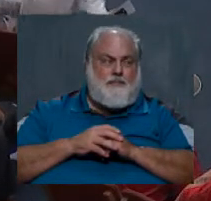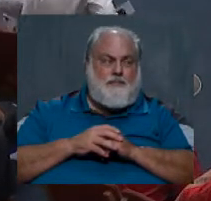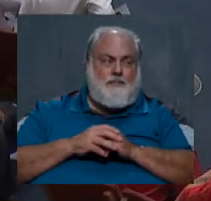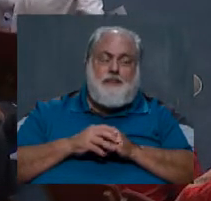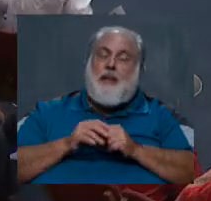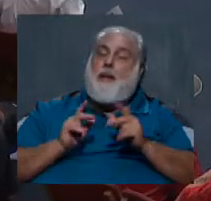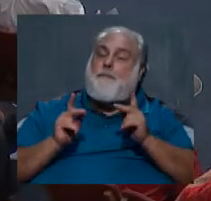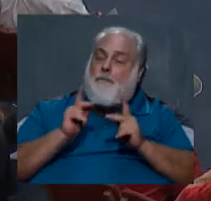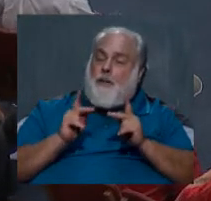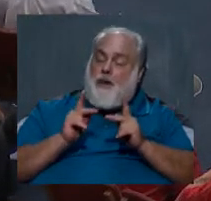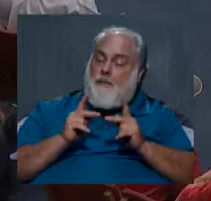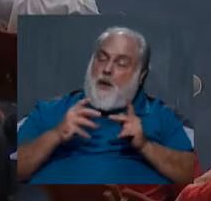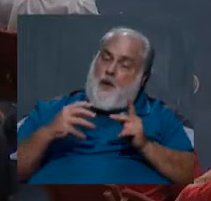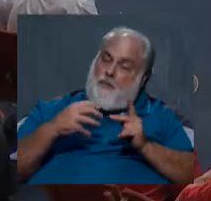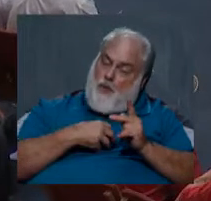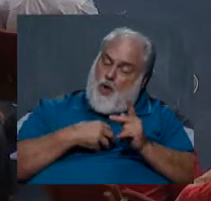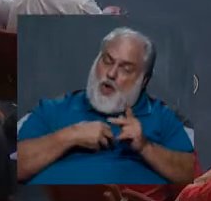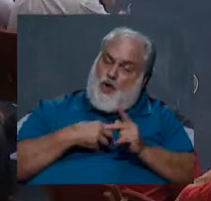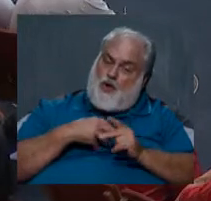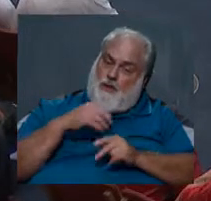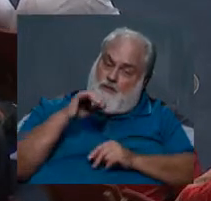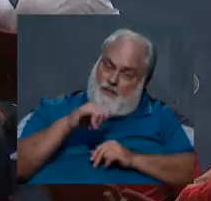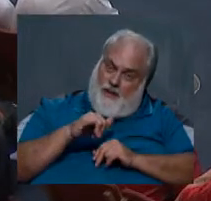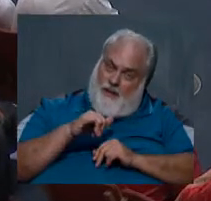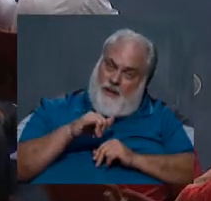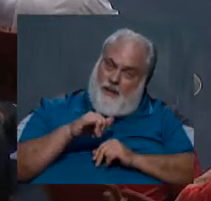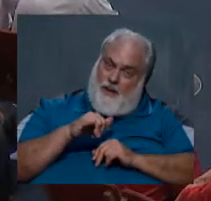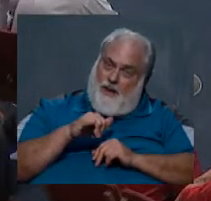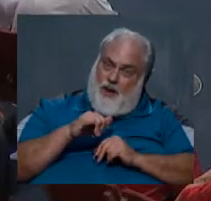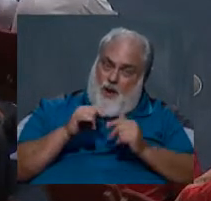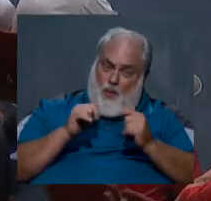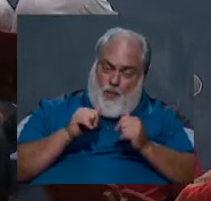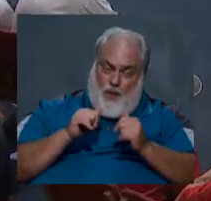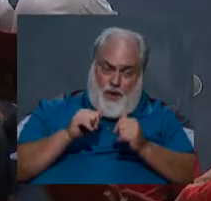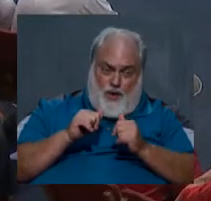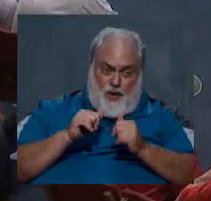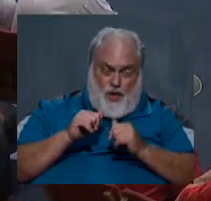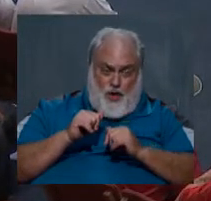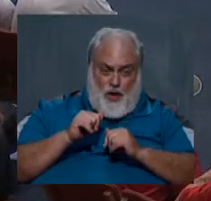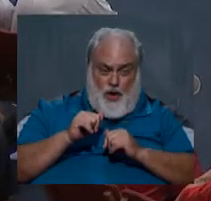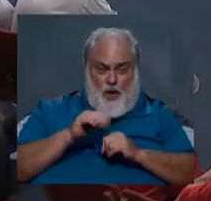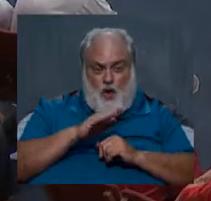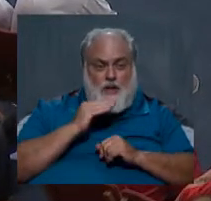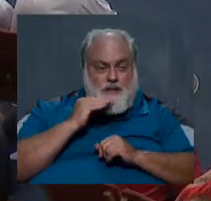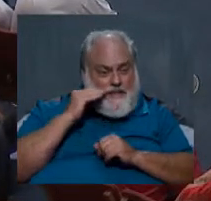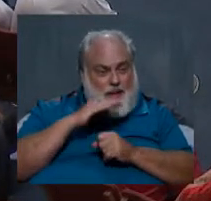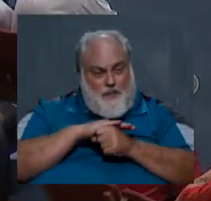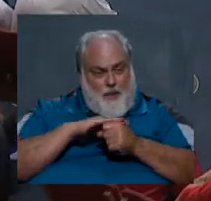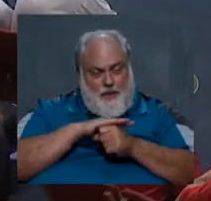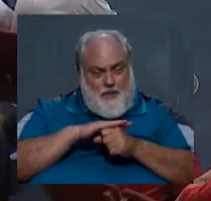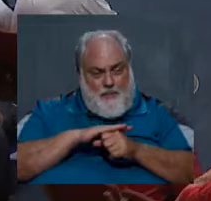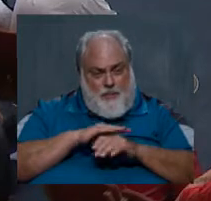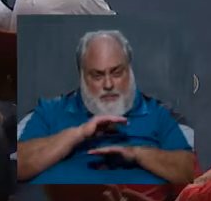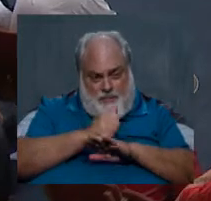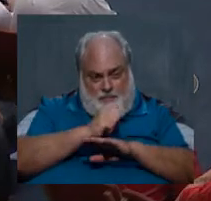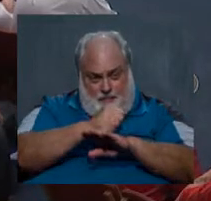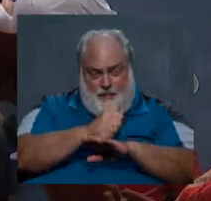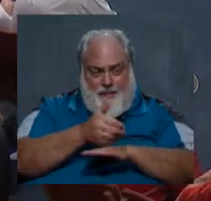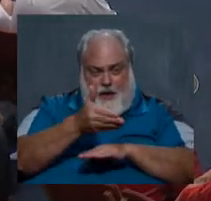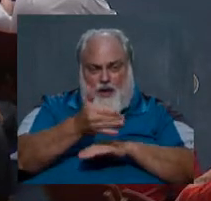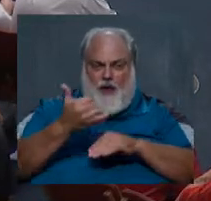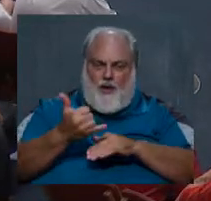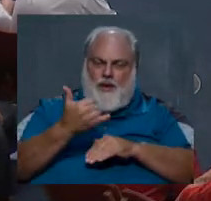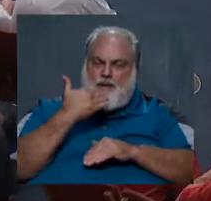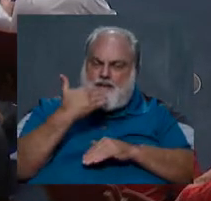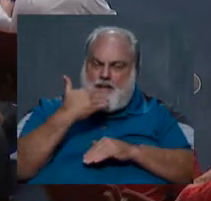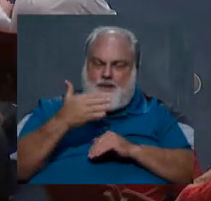if people have been opposed to it, when your subdivision is built out there, would you be out there now?